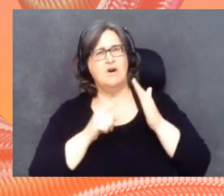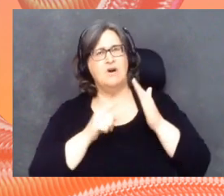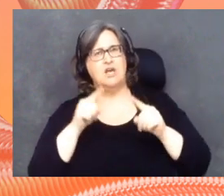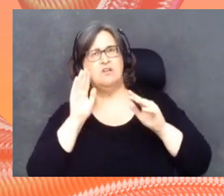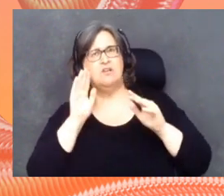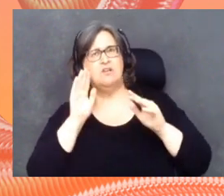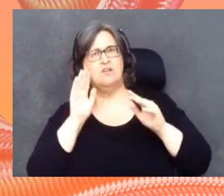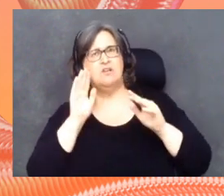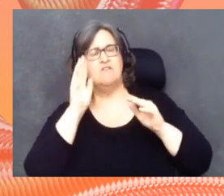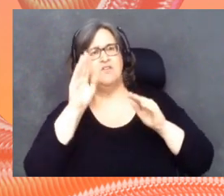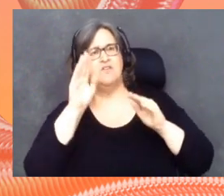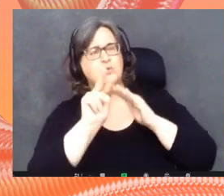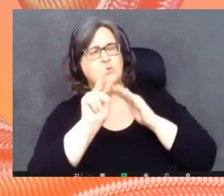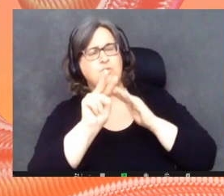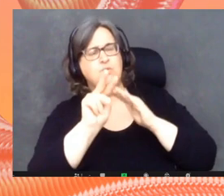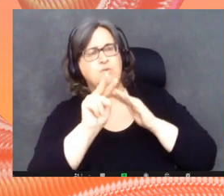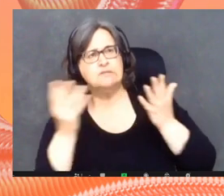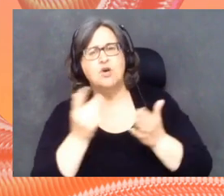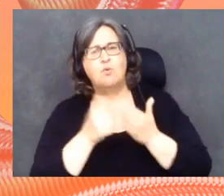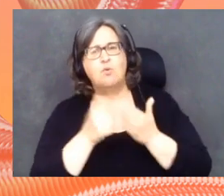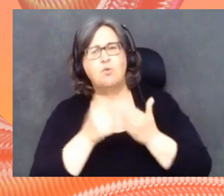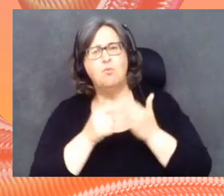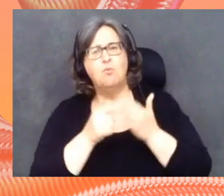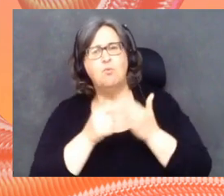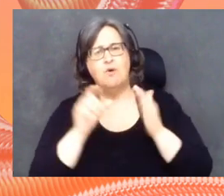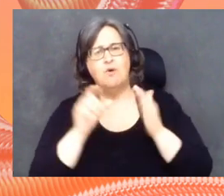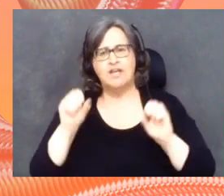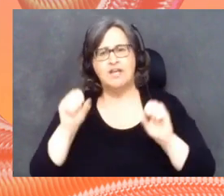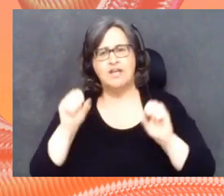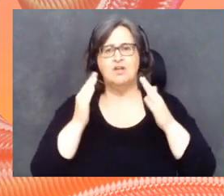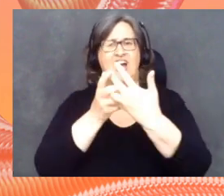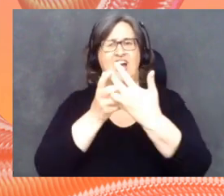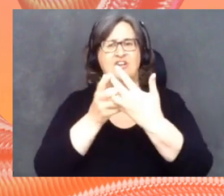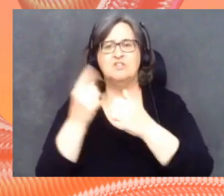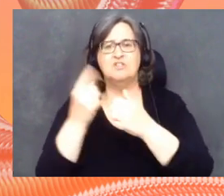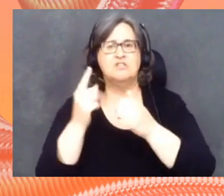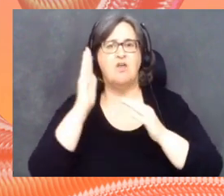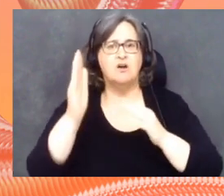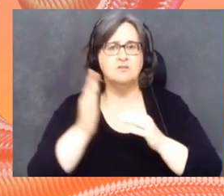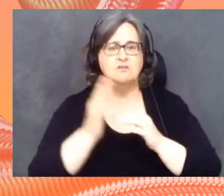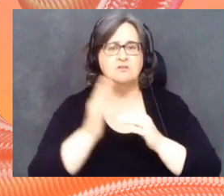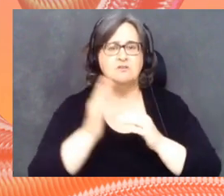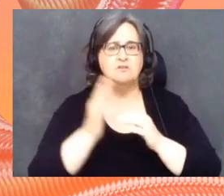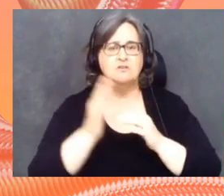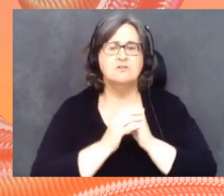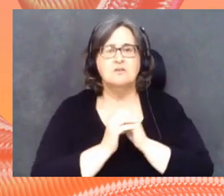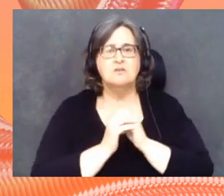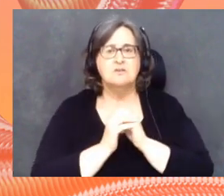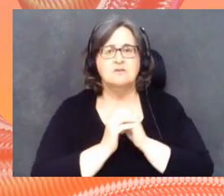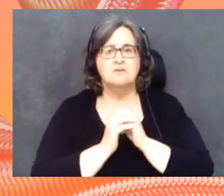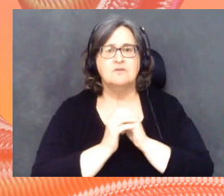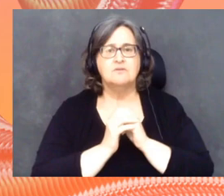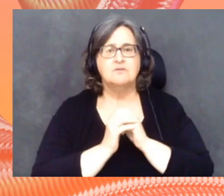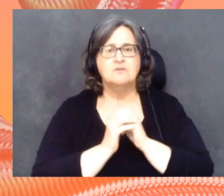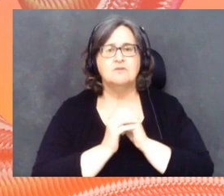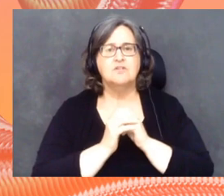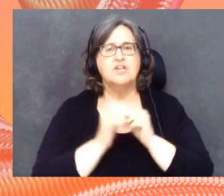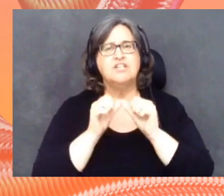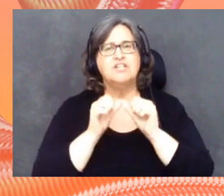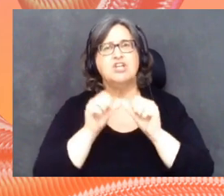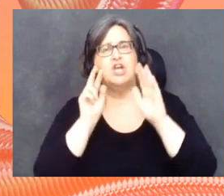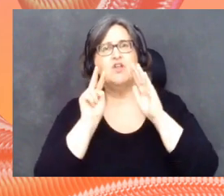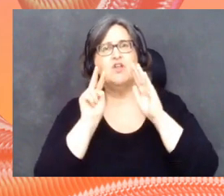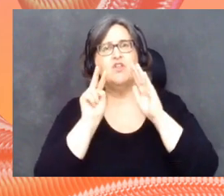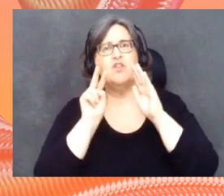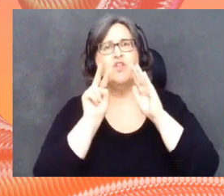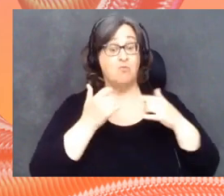be focused on aligning us with something longer? Like to keep looking up from this moment and being